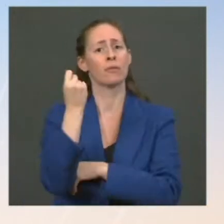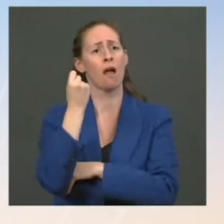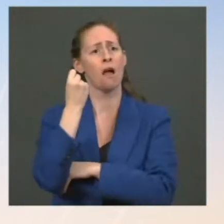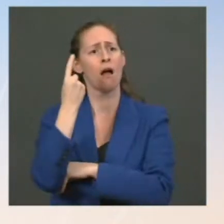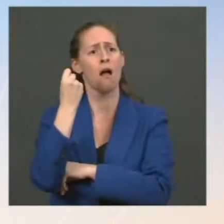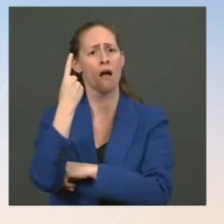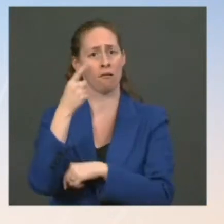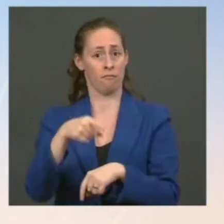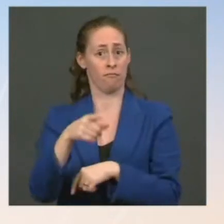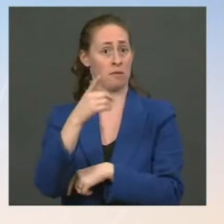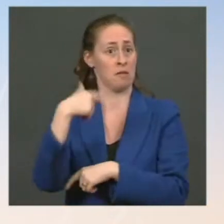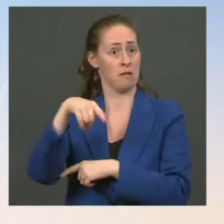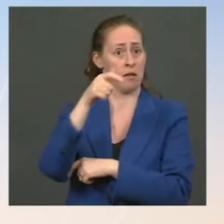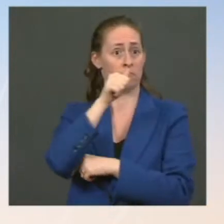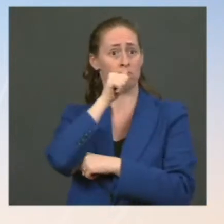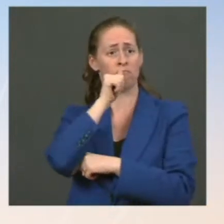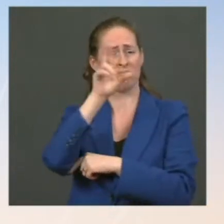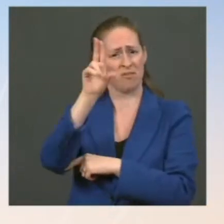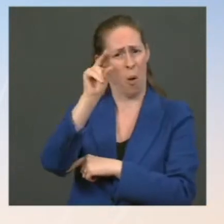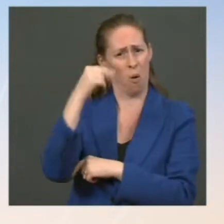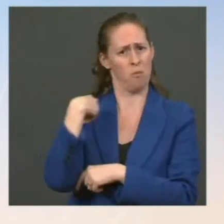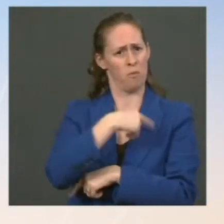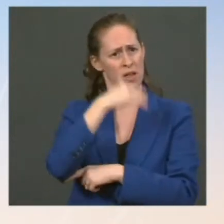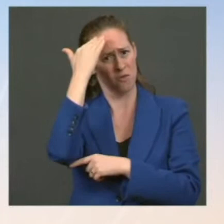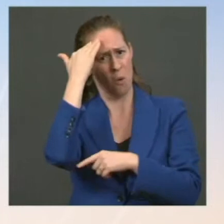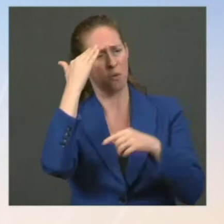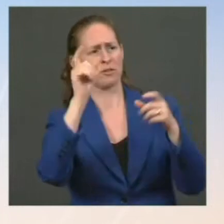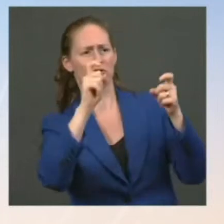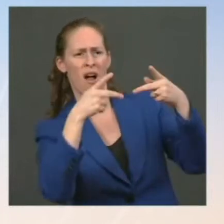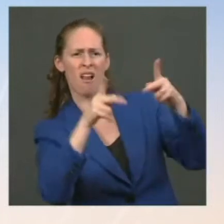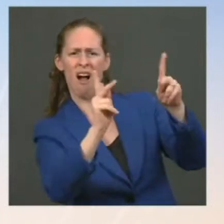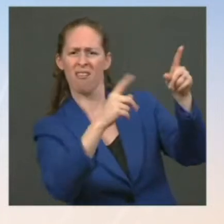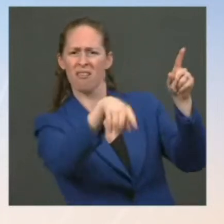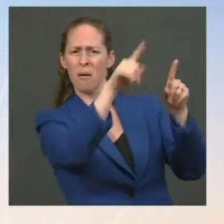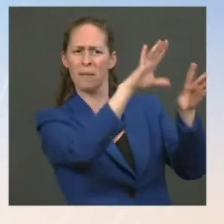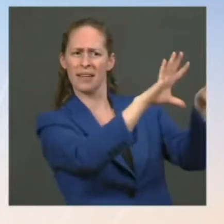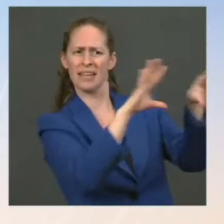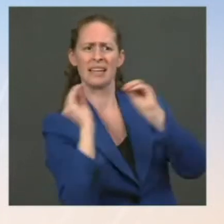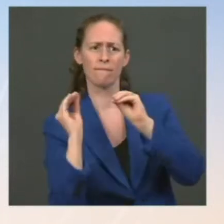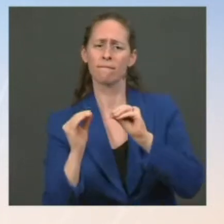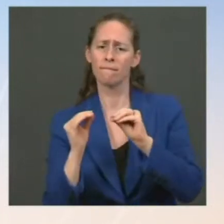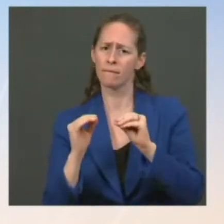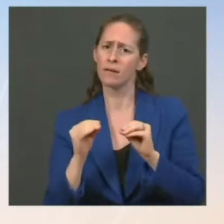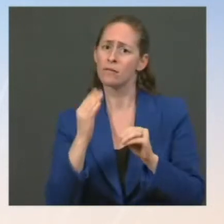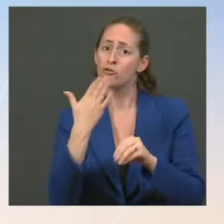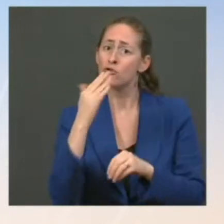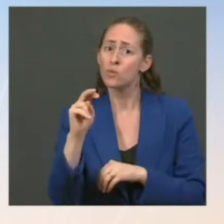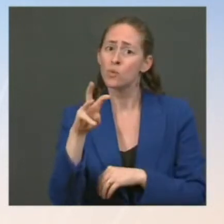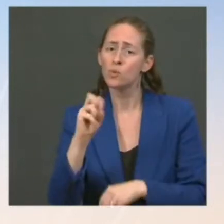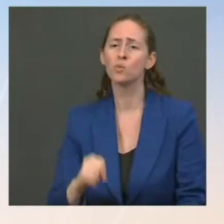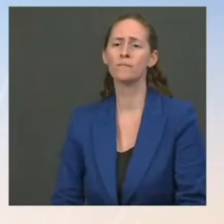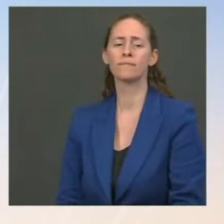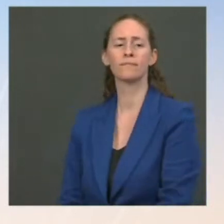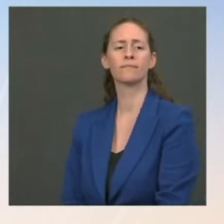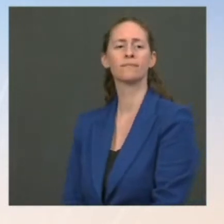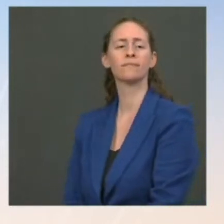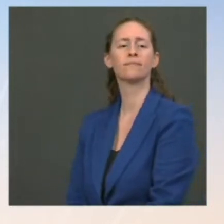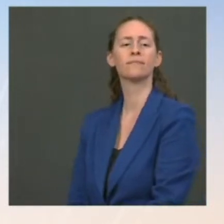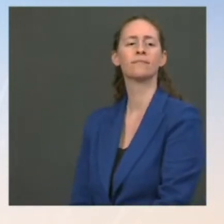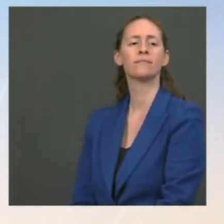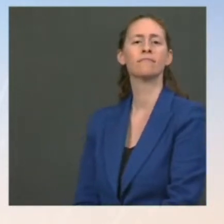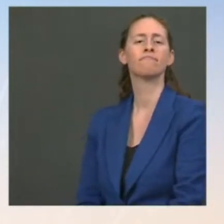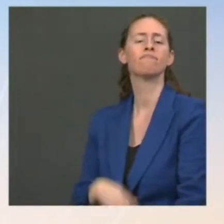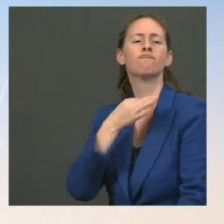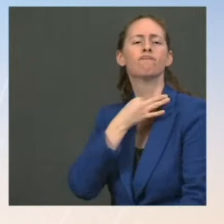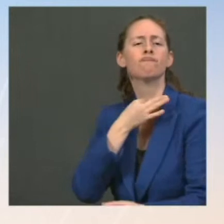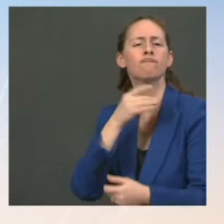two Michaels released. That's certainly positive news and good news. And just on a different topic briefly, on the booster, the president got his booster a